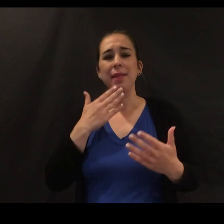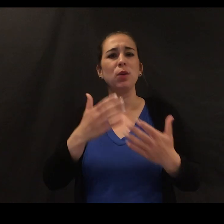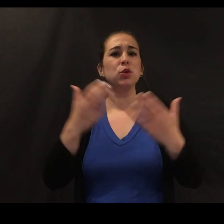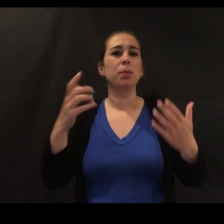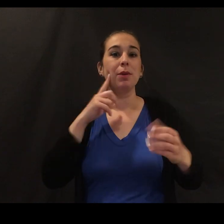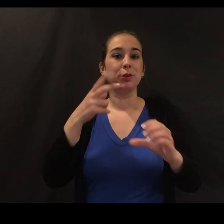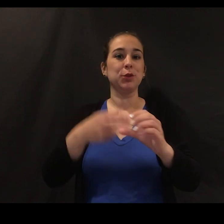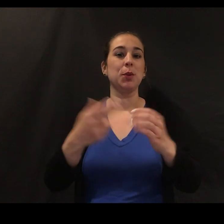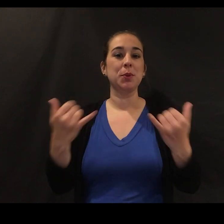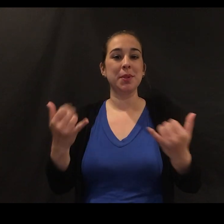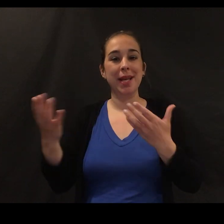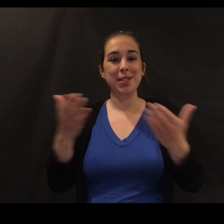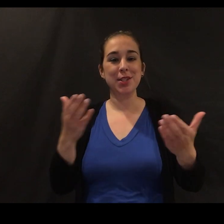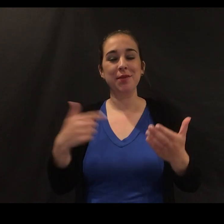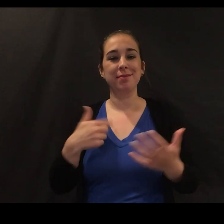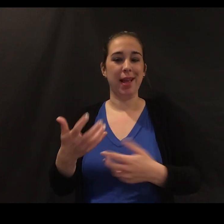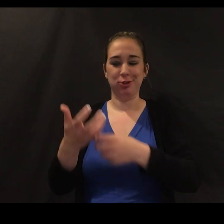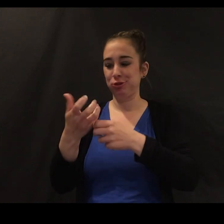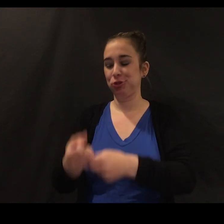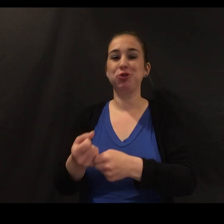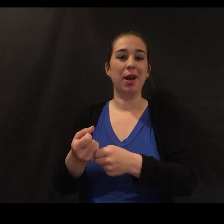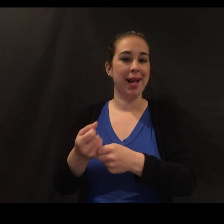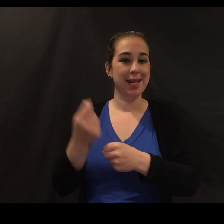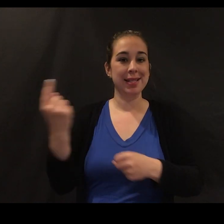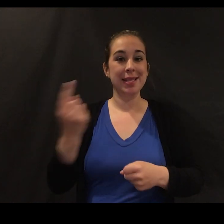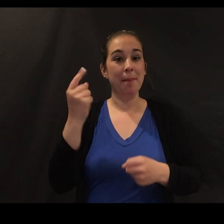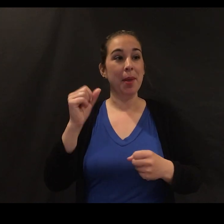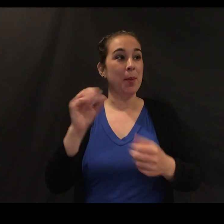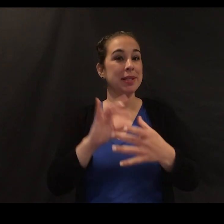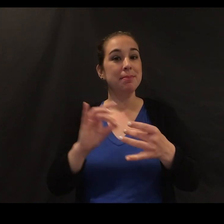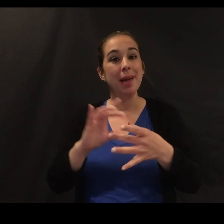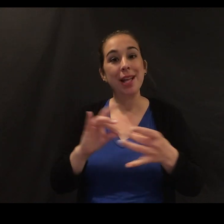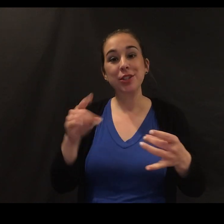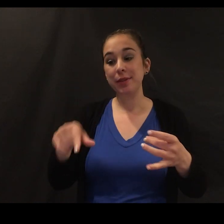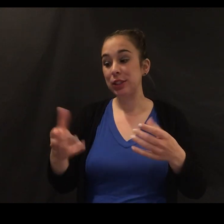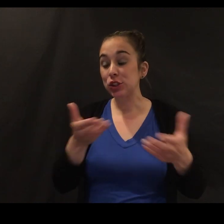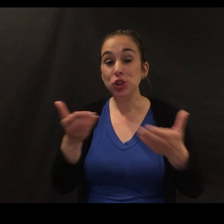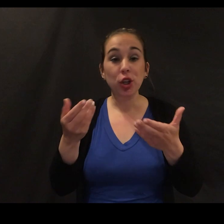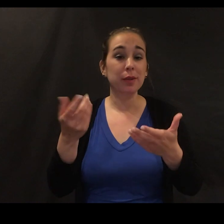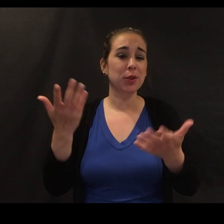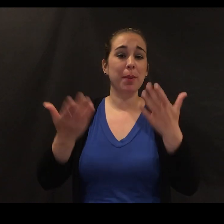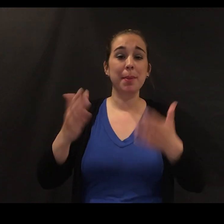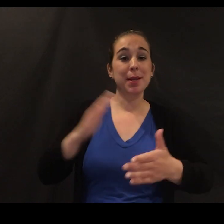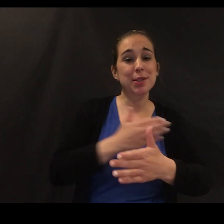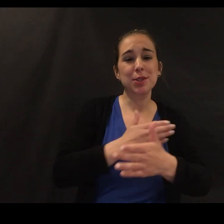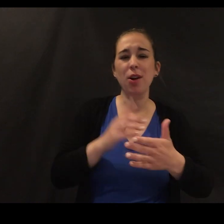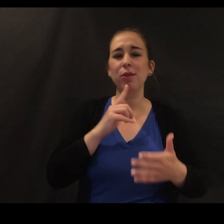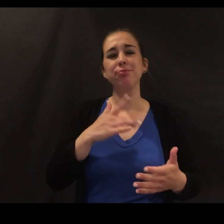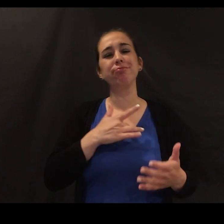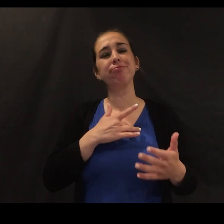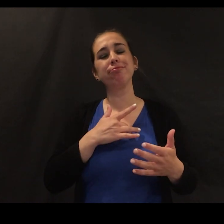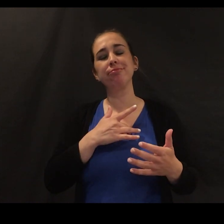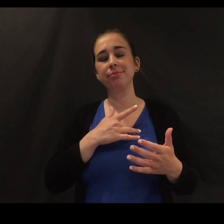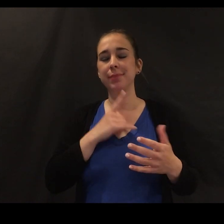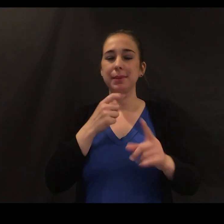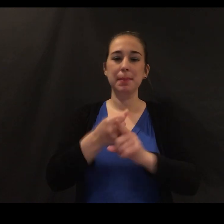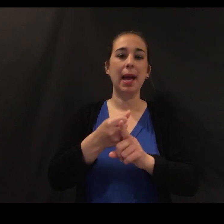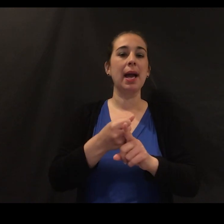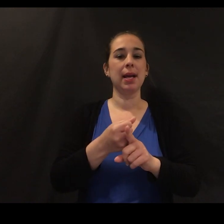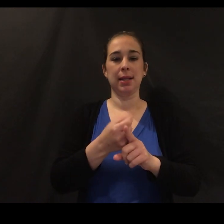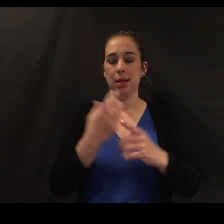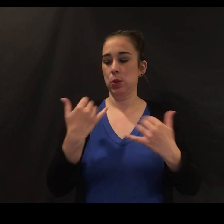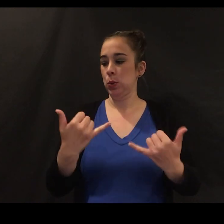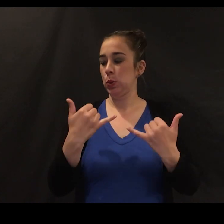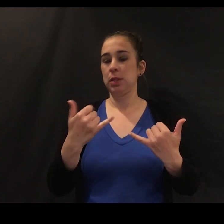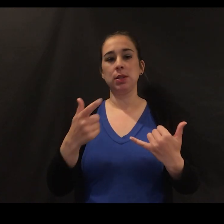I trust that something that was said in the service today or some song that was sung was meaningful to you, and you're carrying away with you something that will help